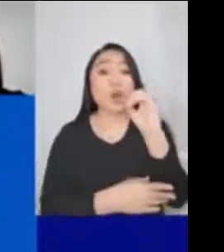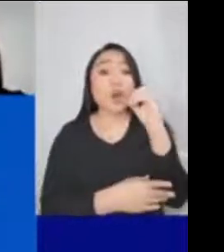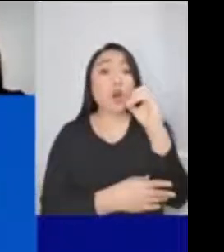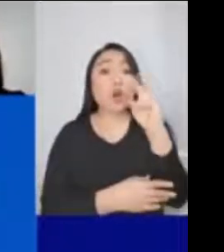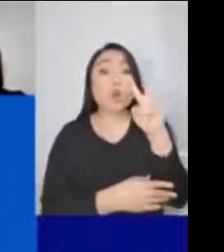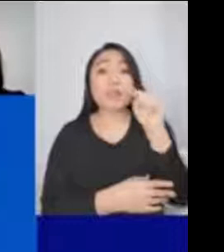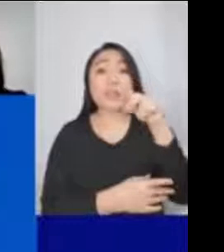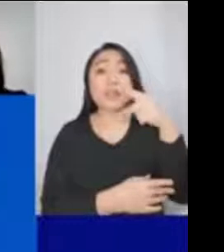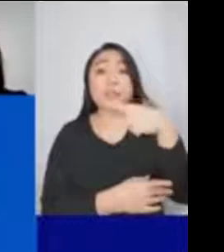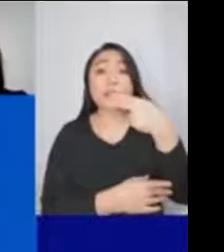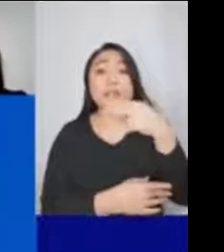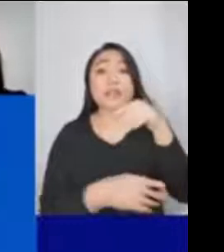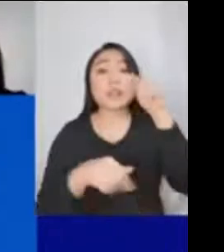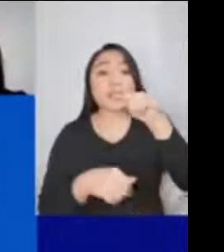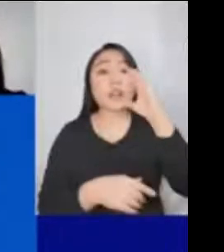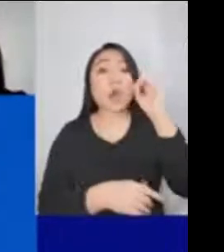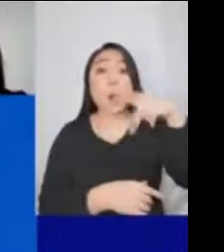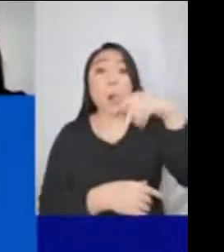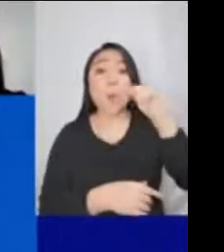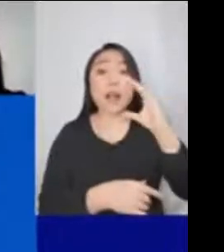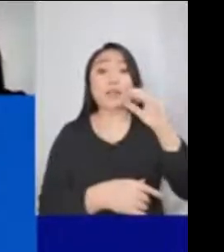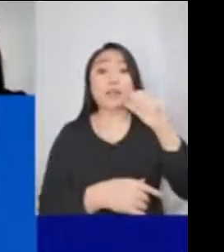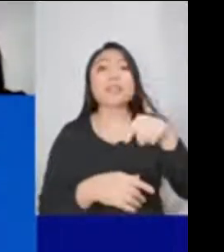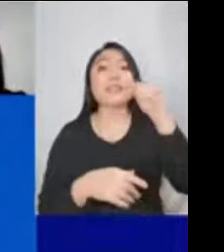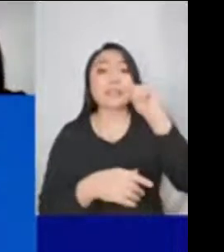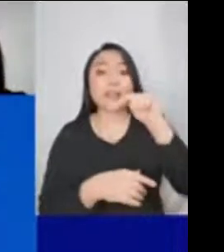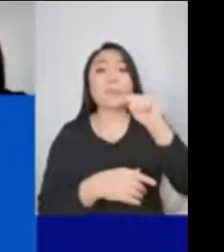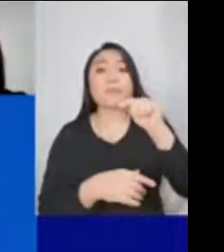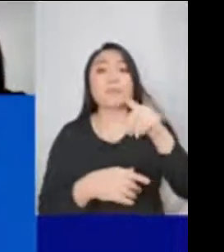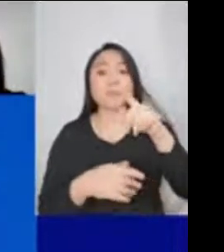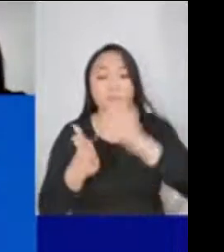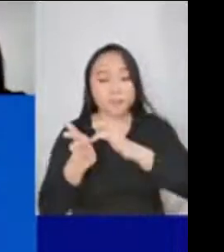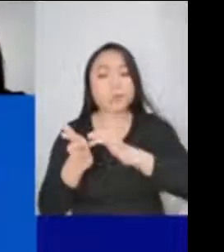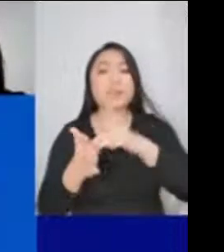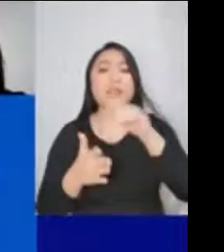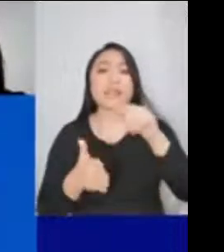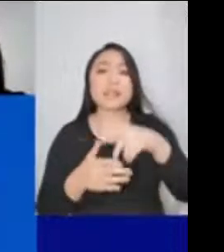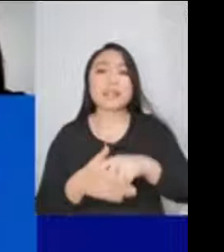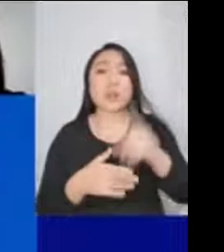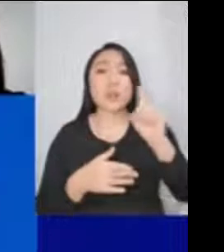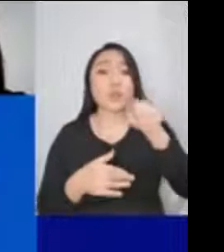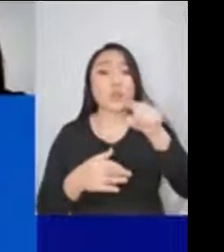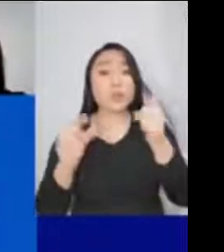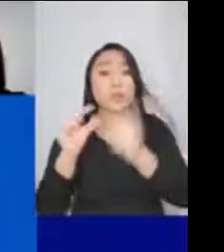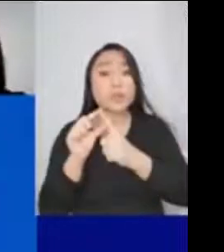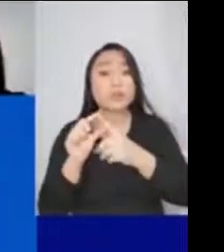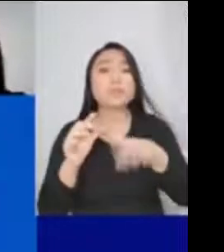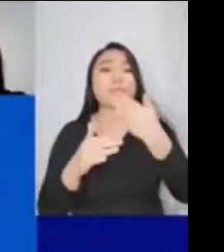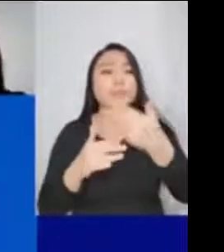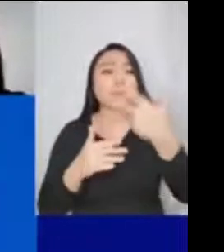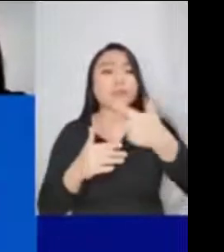signup.dost.gov.ph. Second, click Online Public Access Catalog and then type in your keyword in the search bar, then click